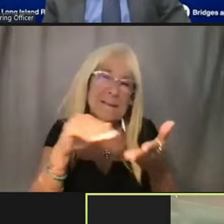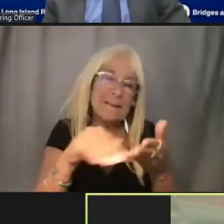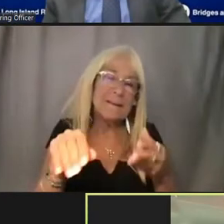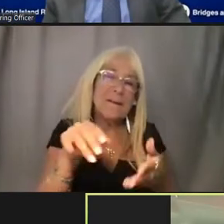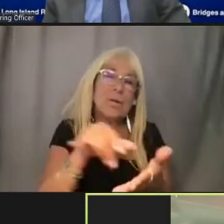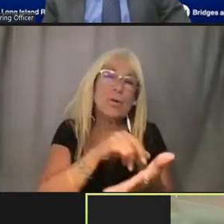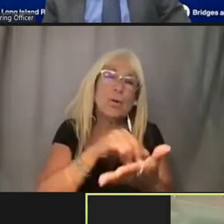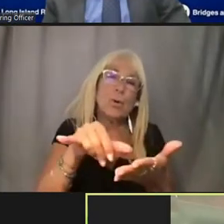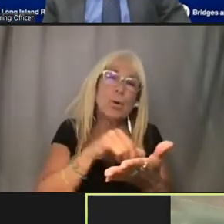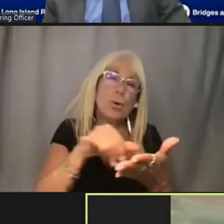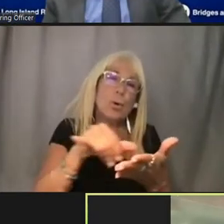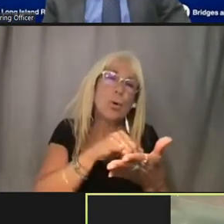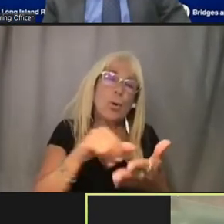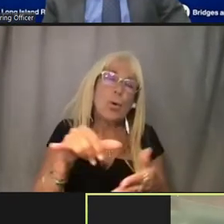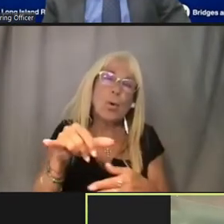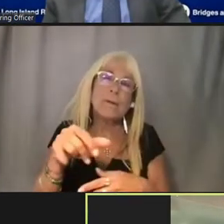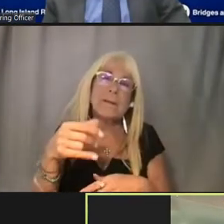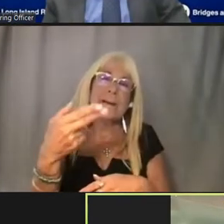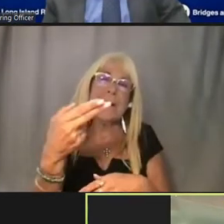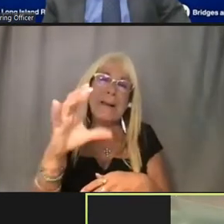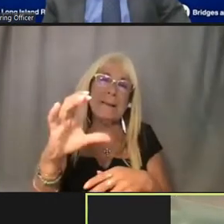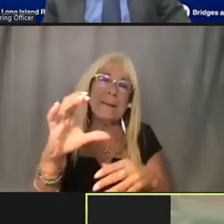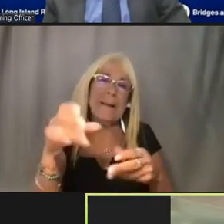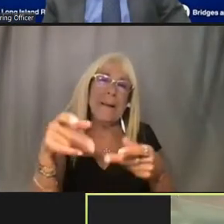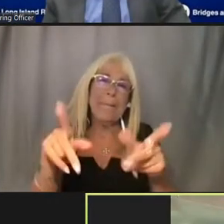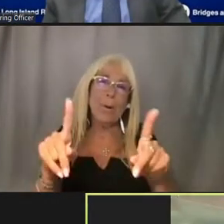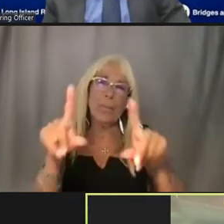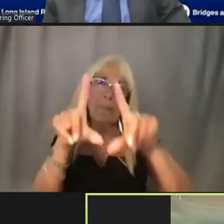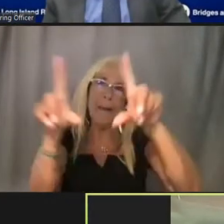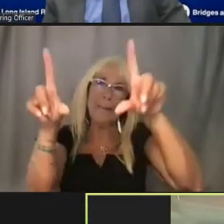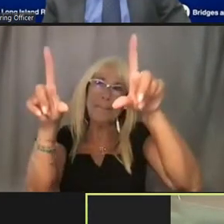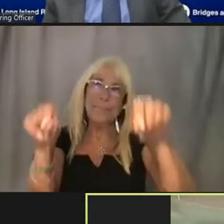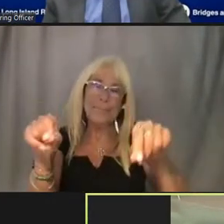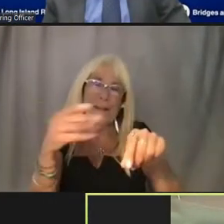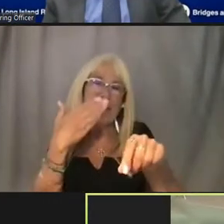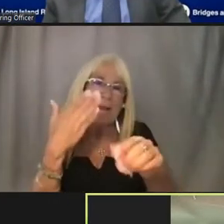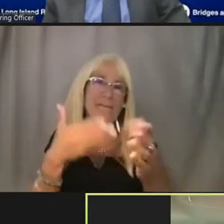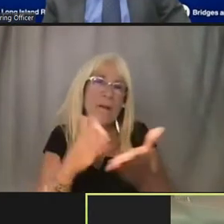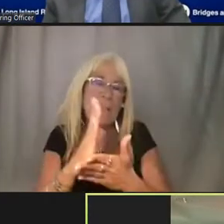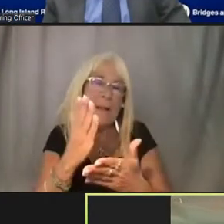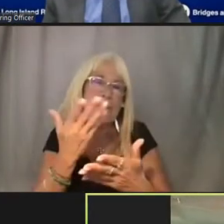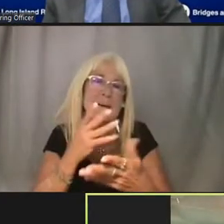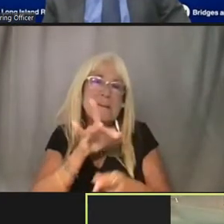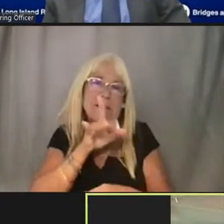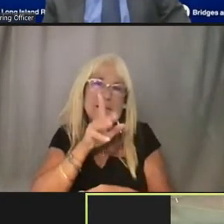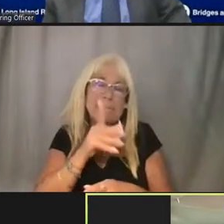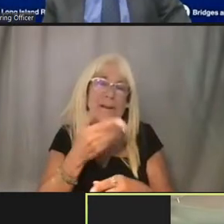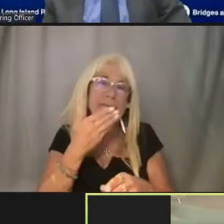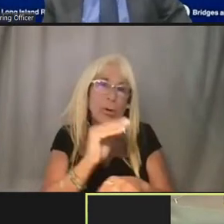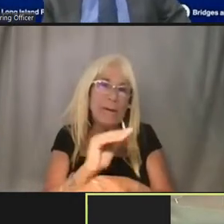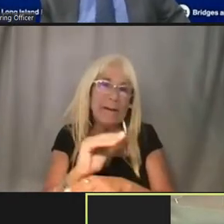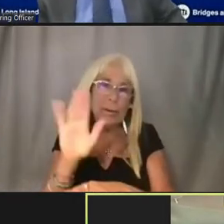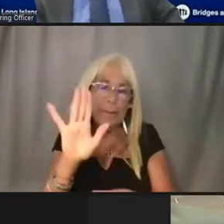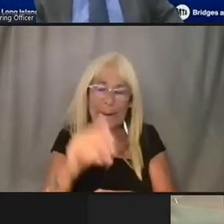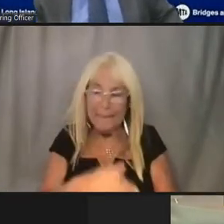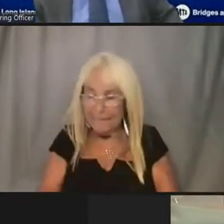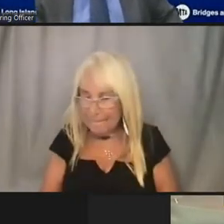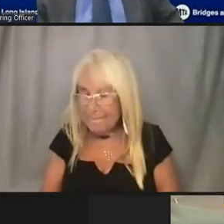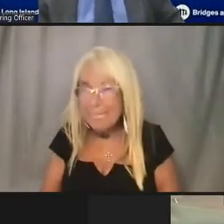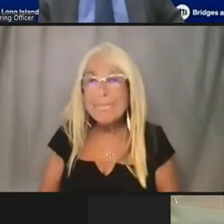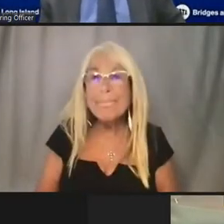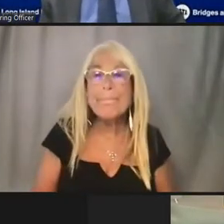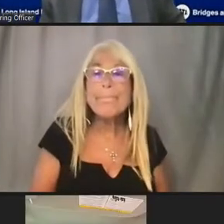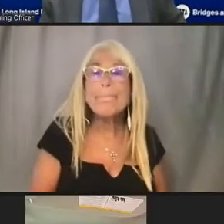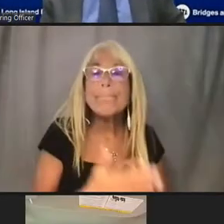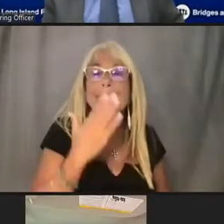New York City handicap parking permit holders thank you for allowing me to speak have a good afternoon everyone bye thank